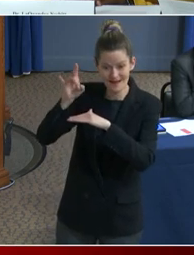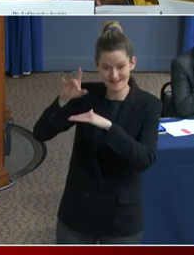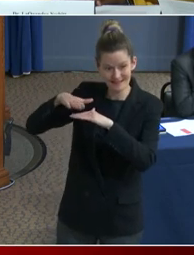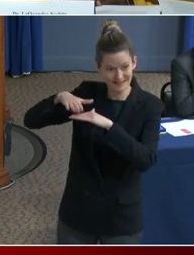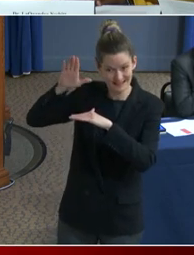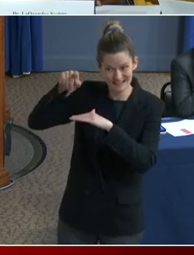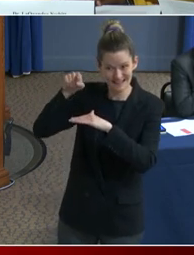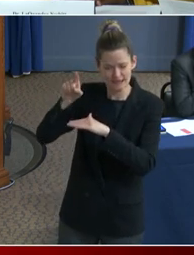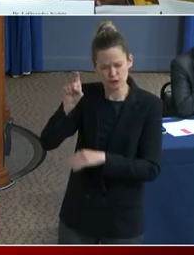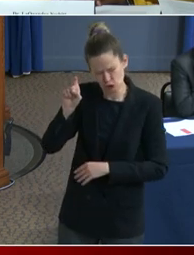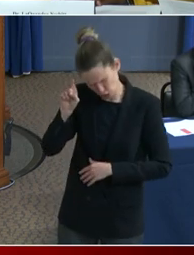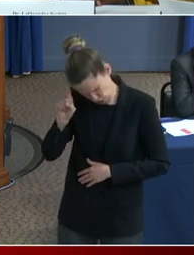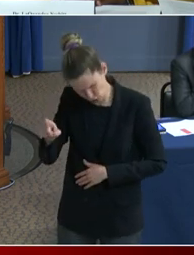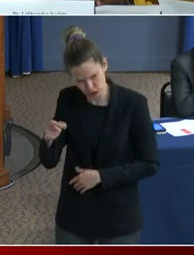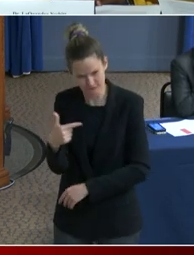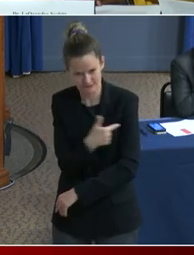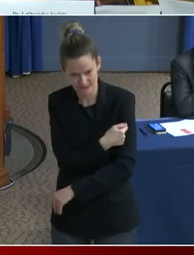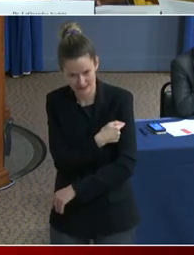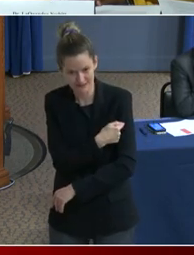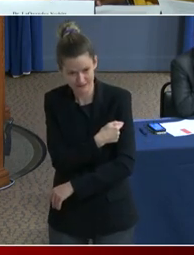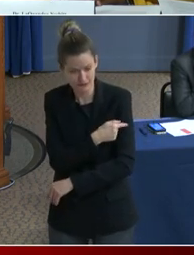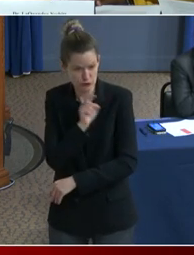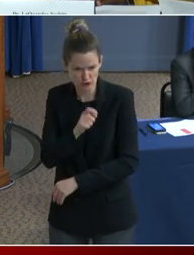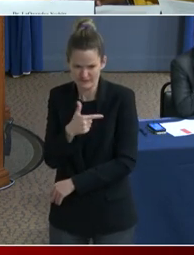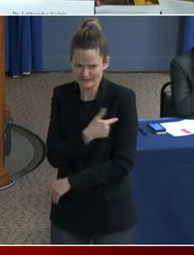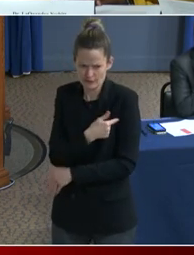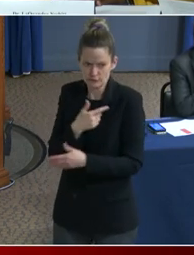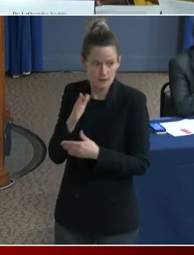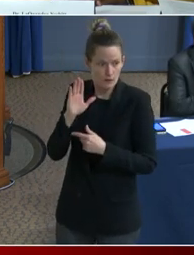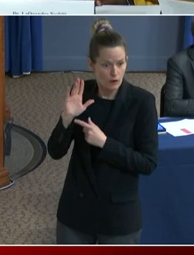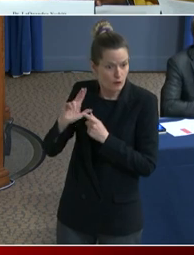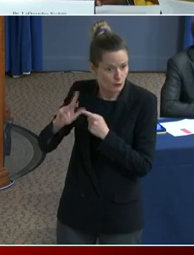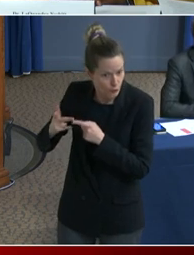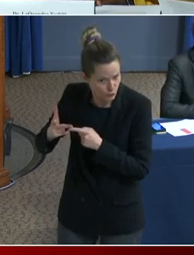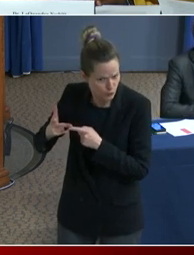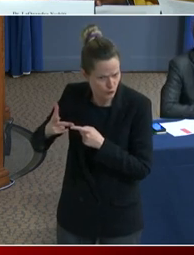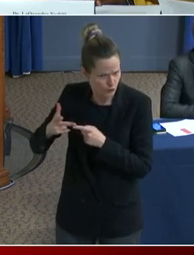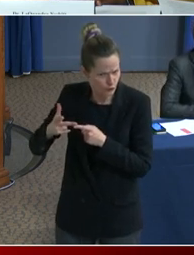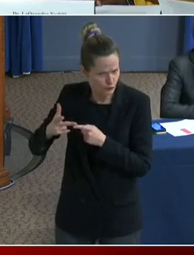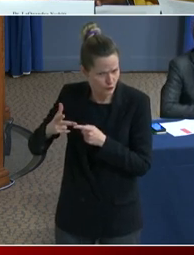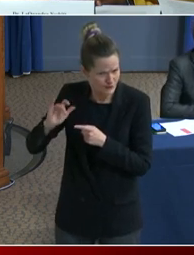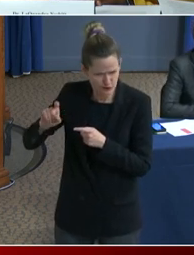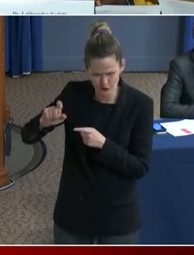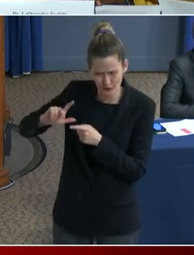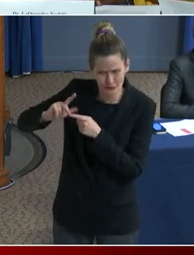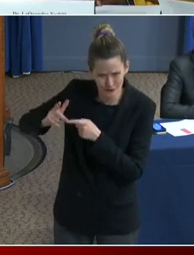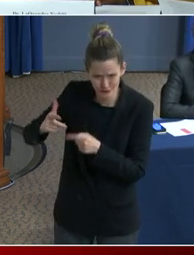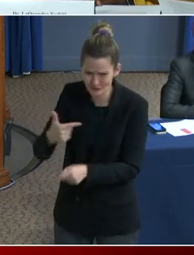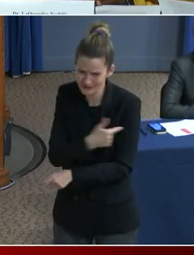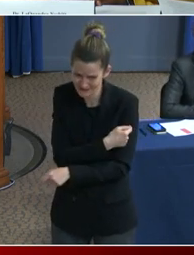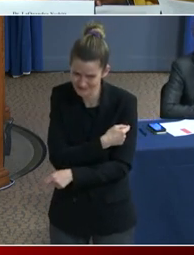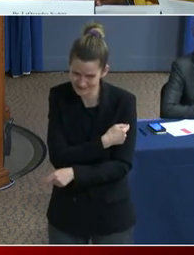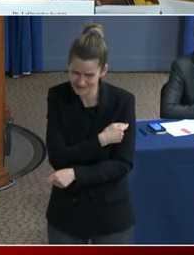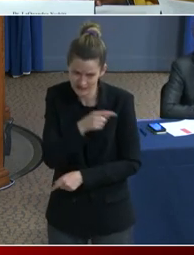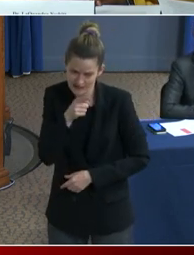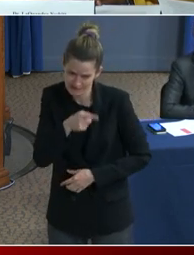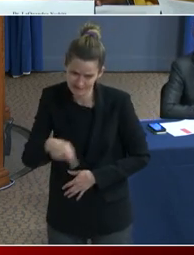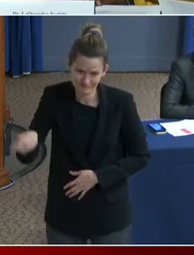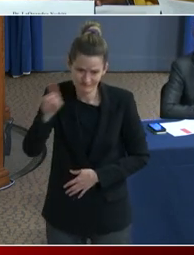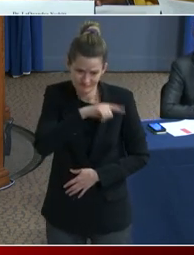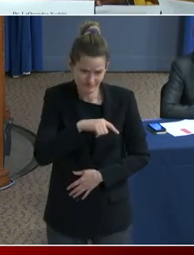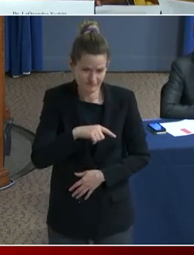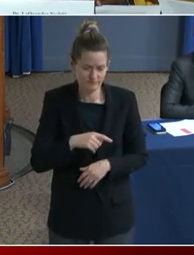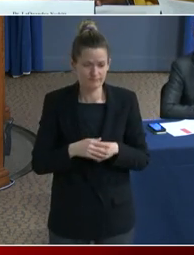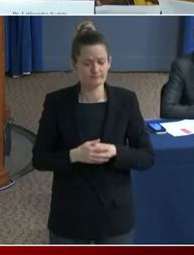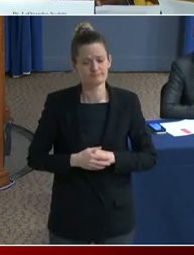a booster. That's what we want to make clear. If you're over the age of 18, you should get a booster. So in